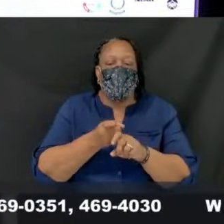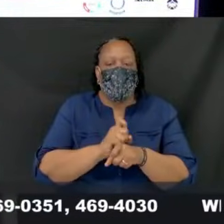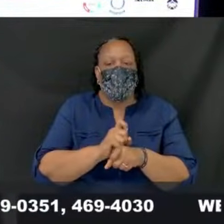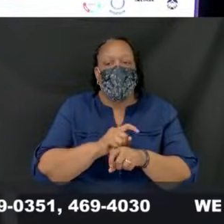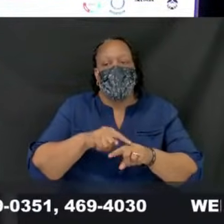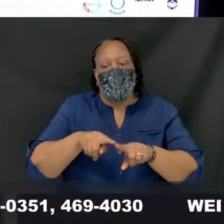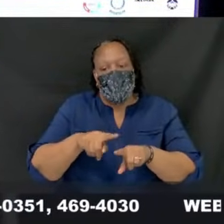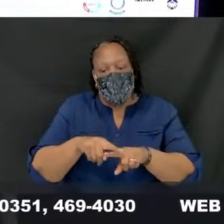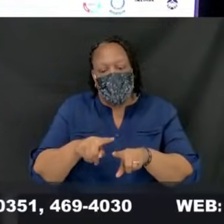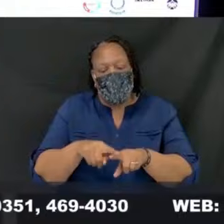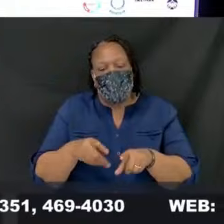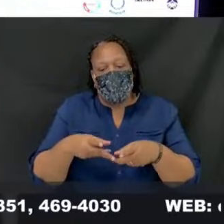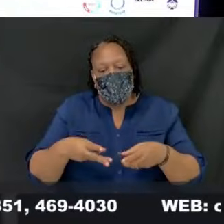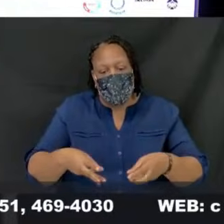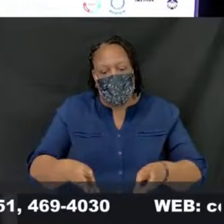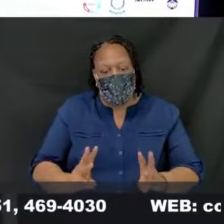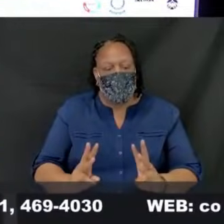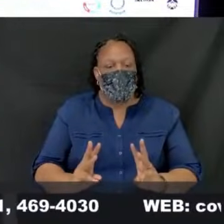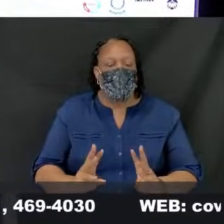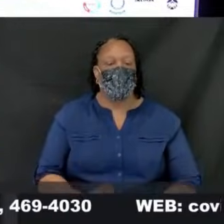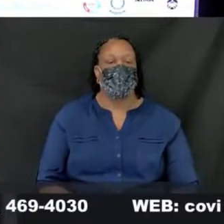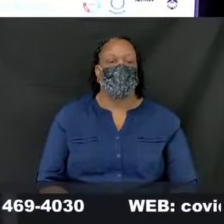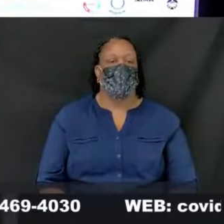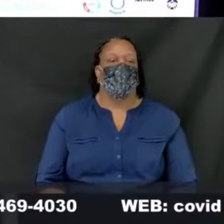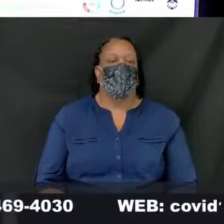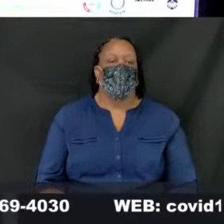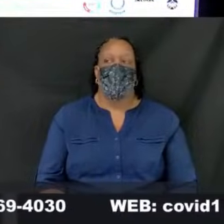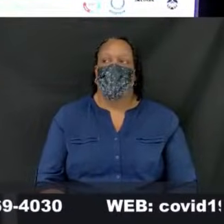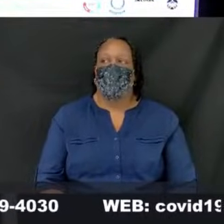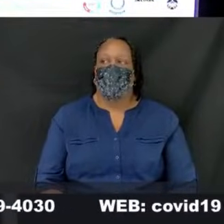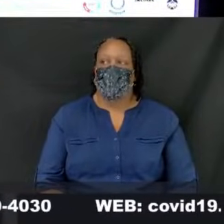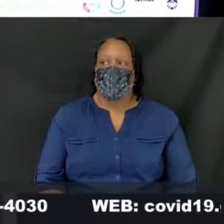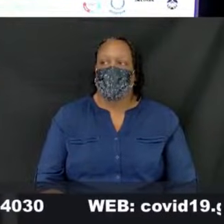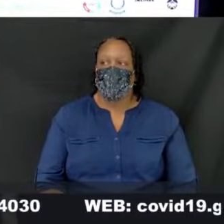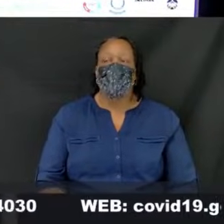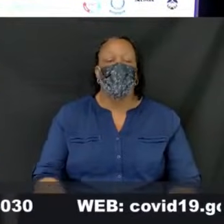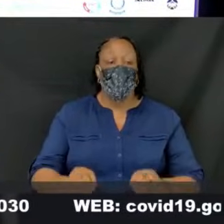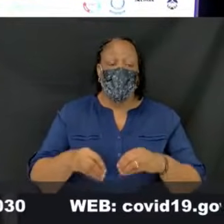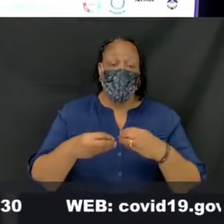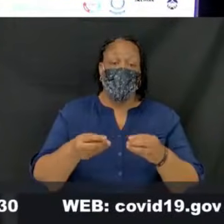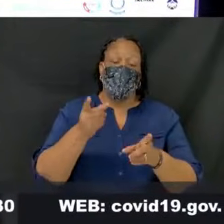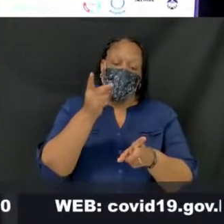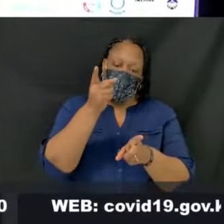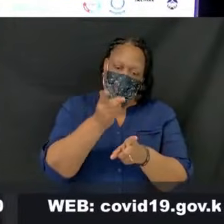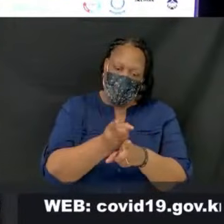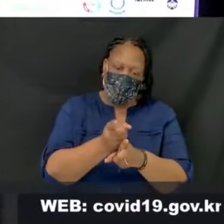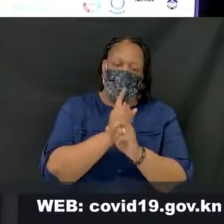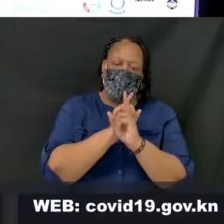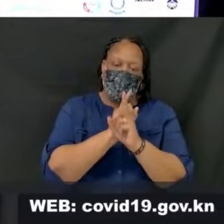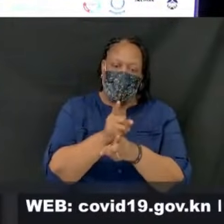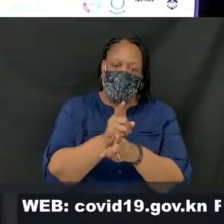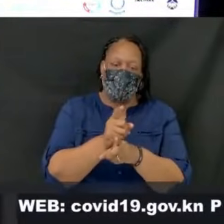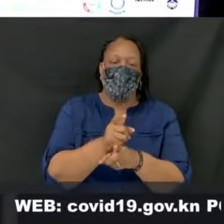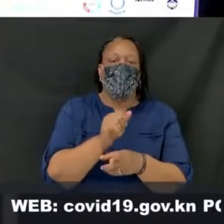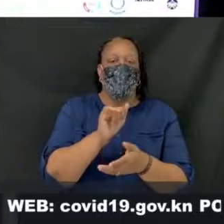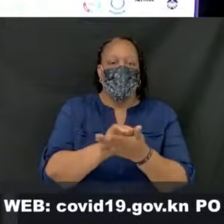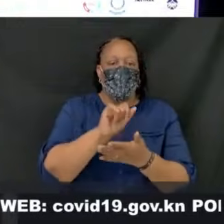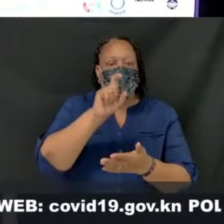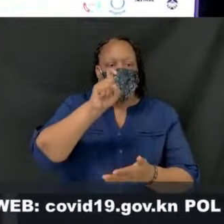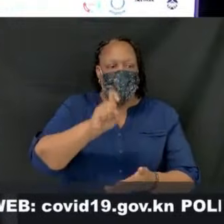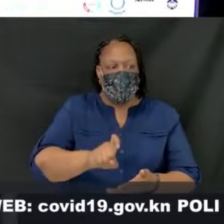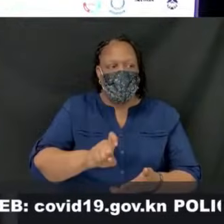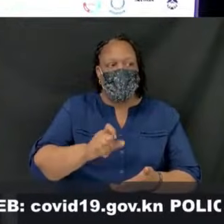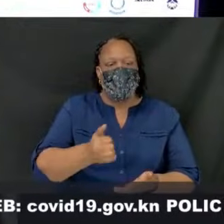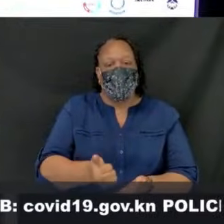social standpoint, economic, and so on, to provide you with the answers that are needed